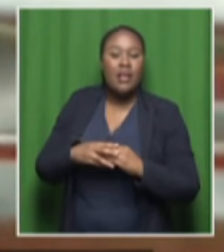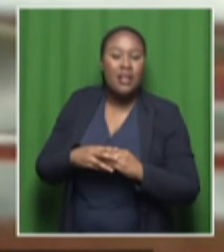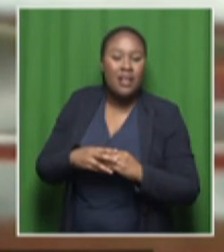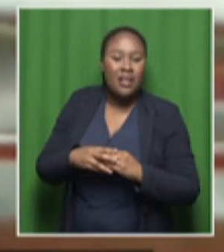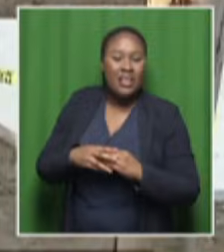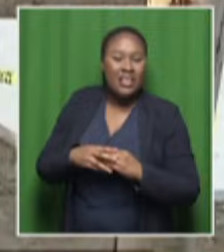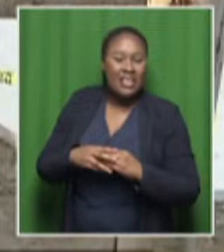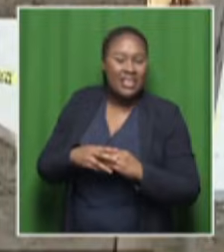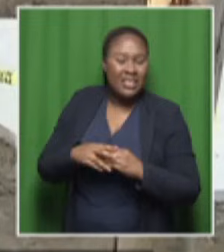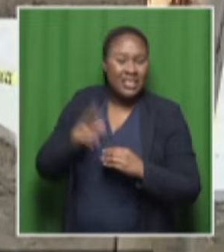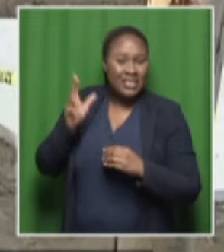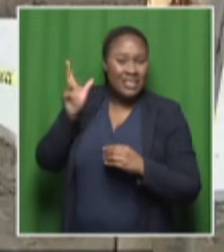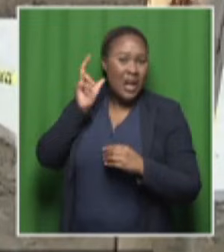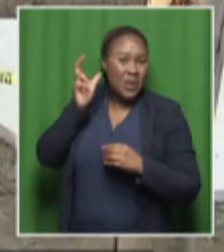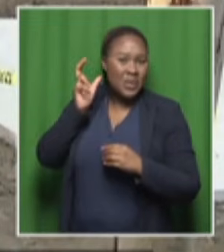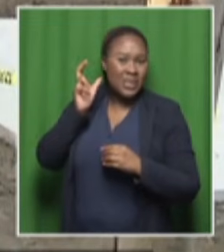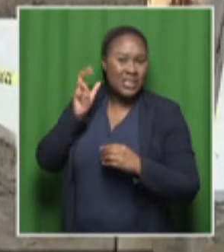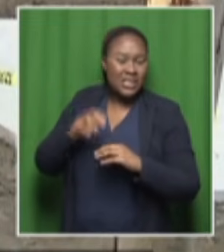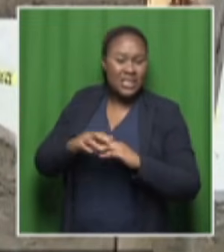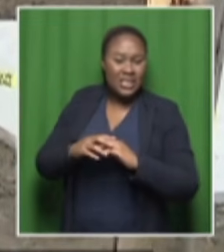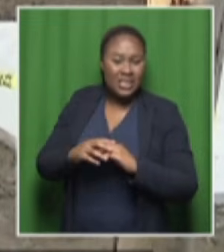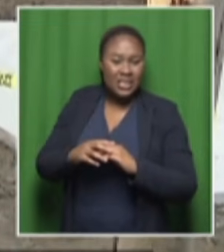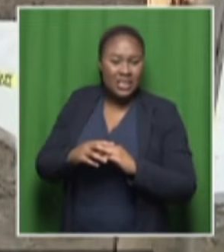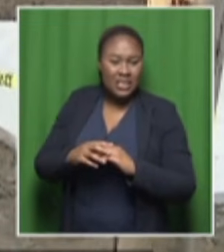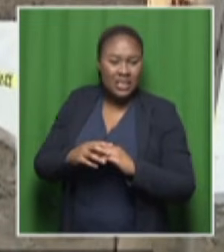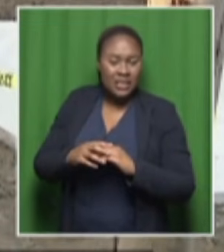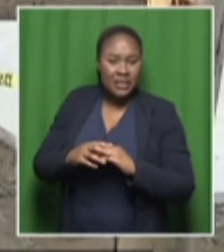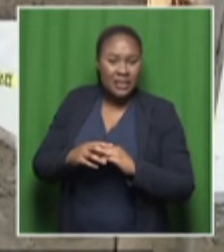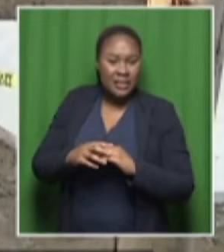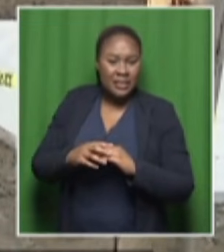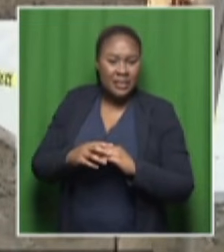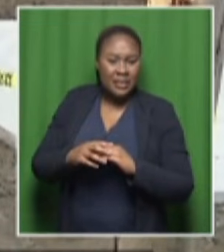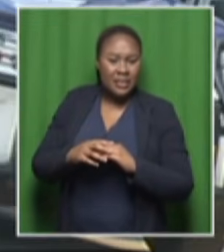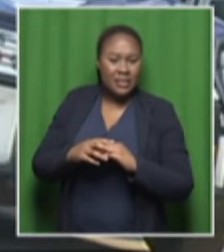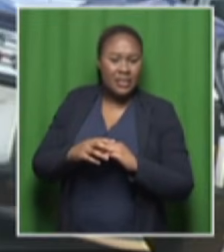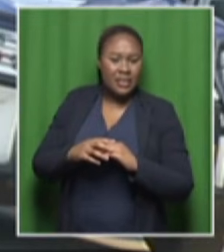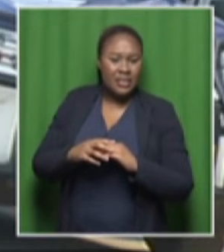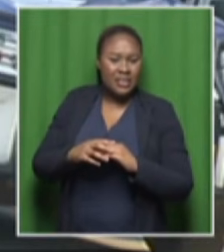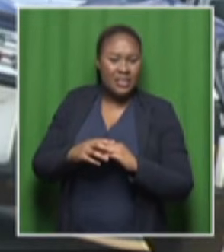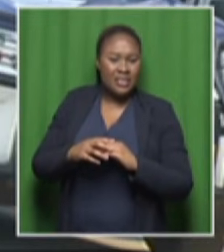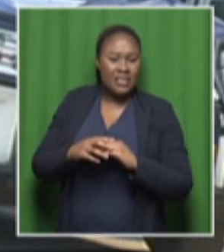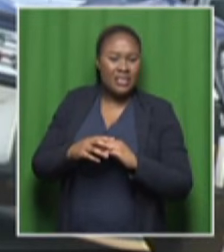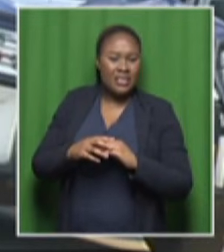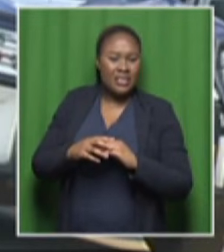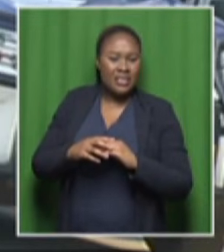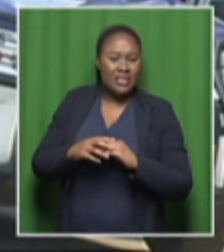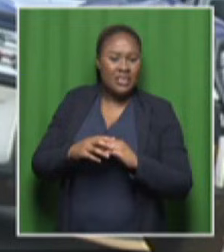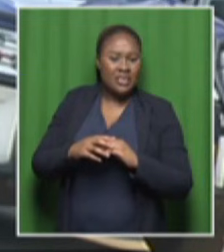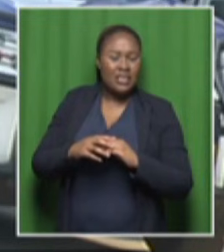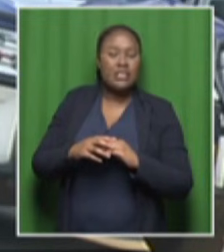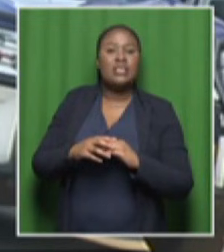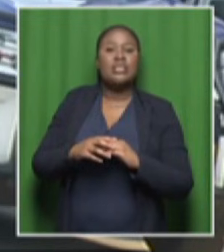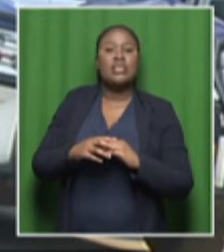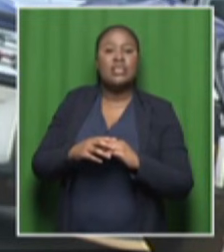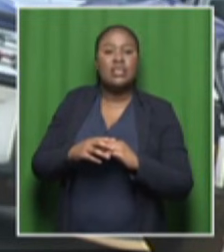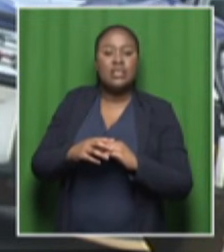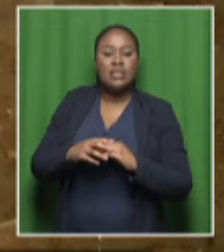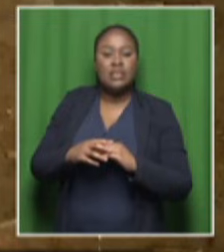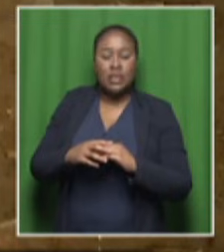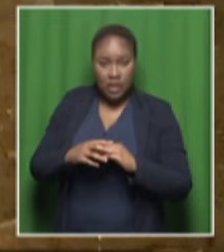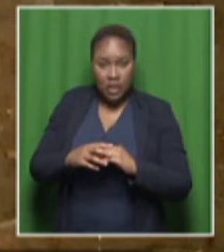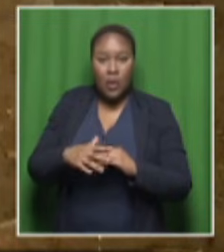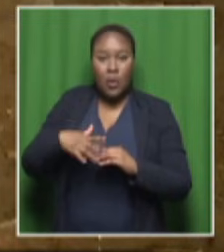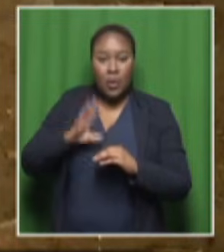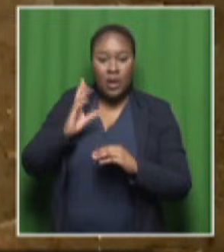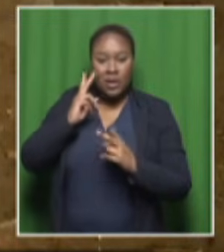want to ensure that the South African police service can actually be a professional police service, and one way we can actually see that our